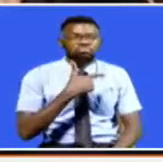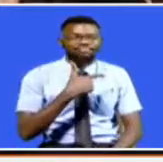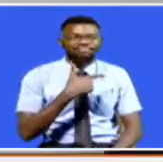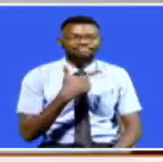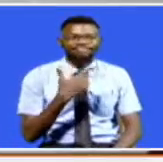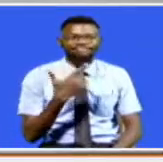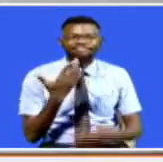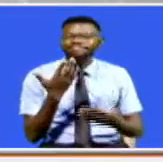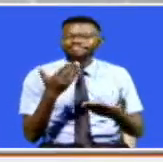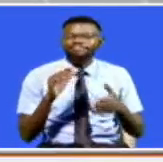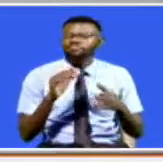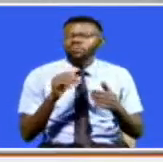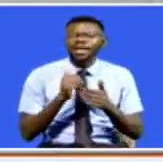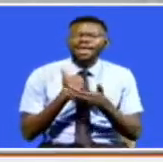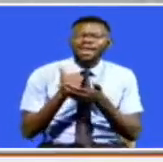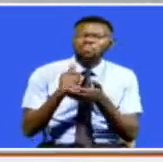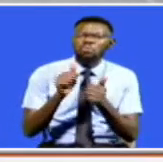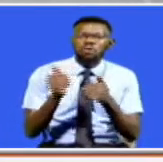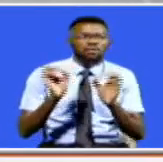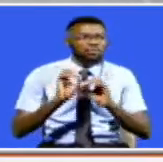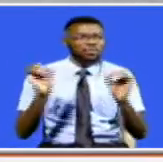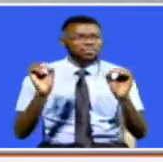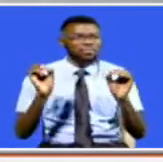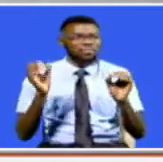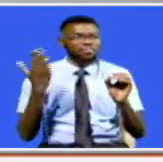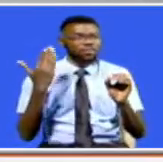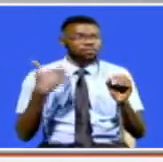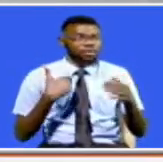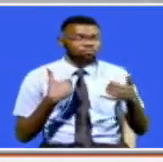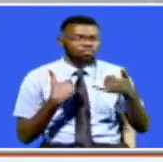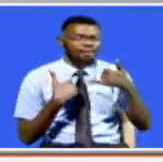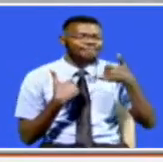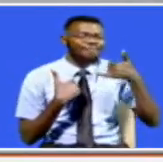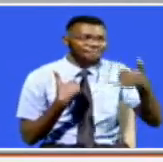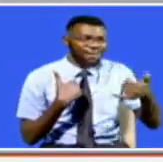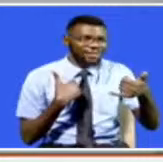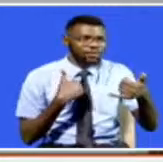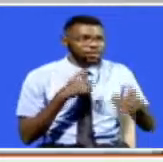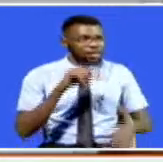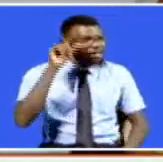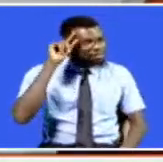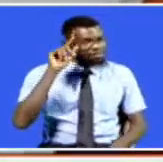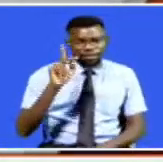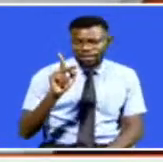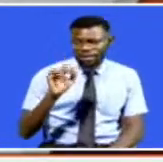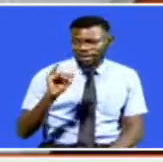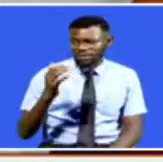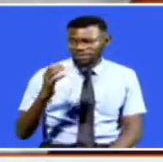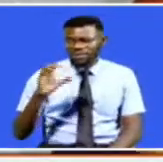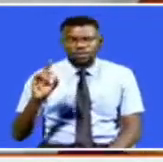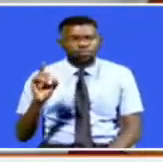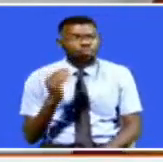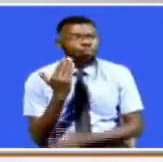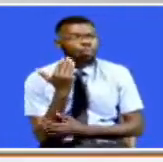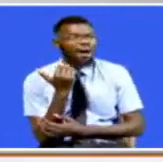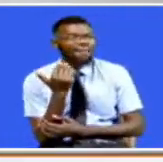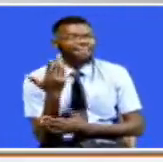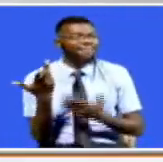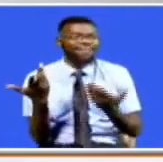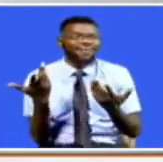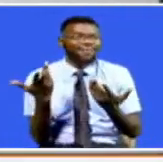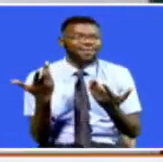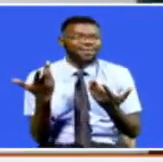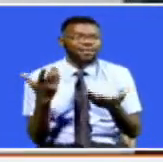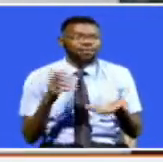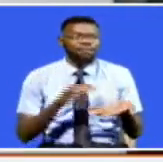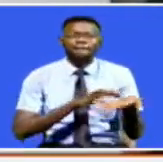maanani. Nimeuliza serikali kupitia taasisi ya ukuzaji mtaala ya Kenya, KICD, kwa nini nchi haina mfumo wa braille